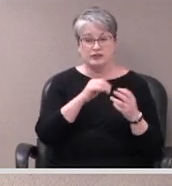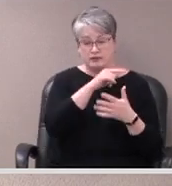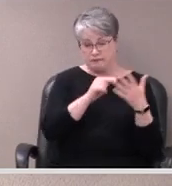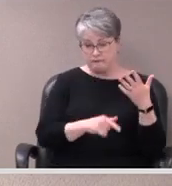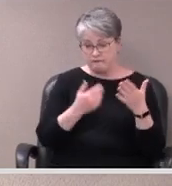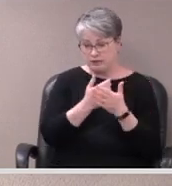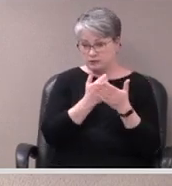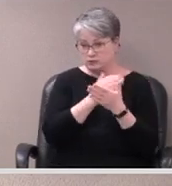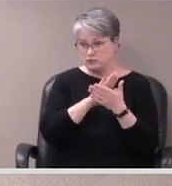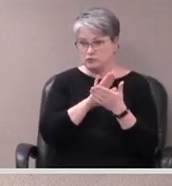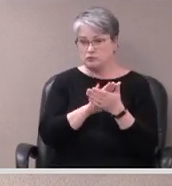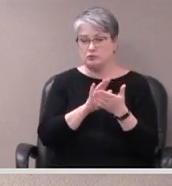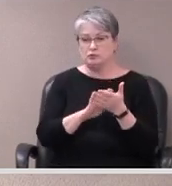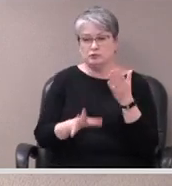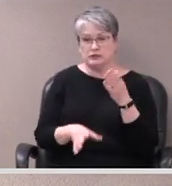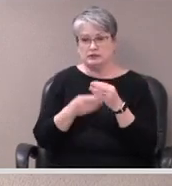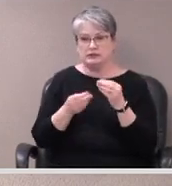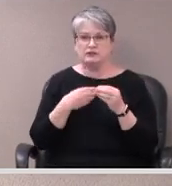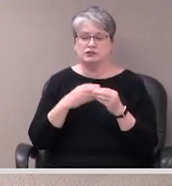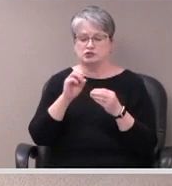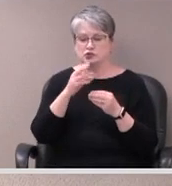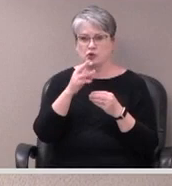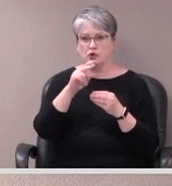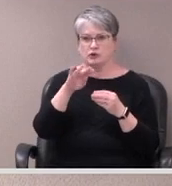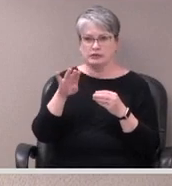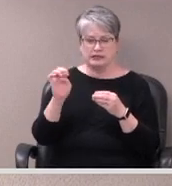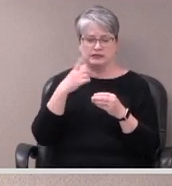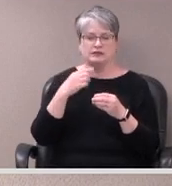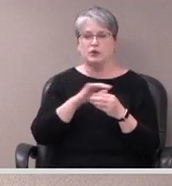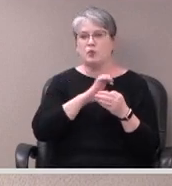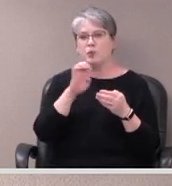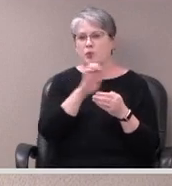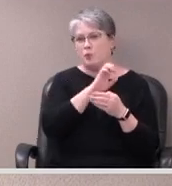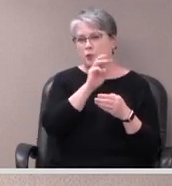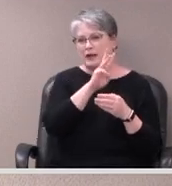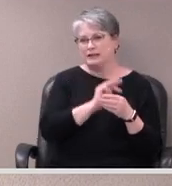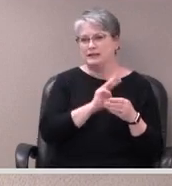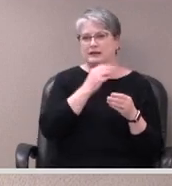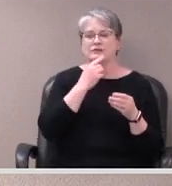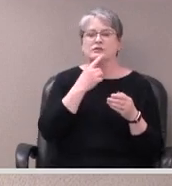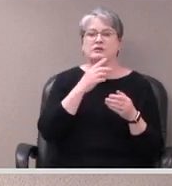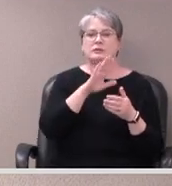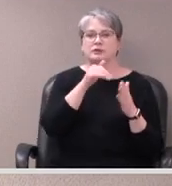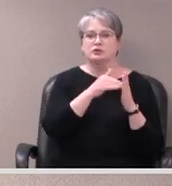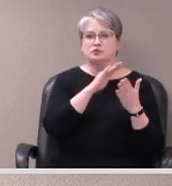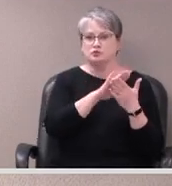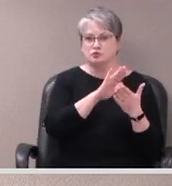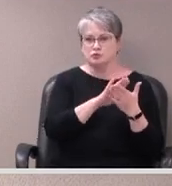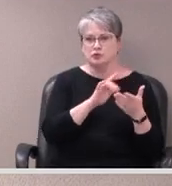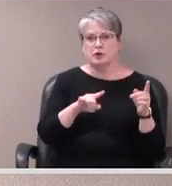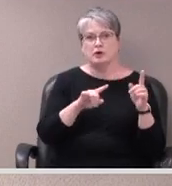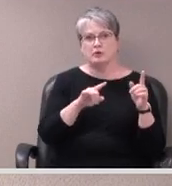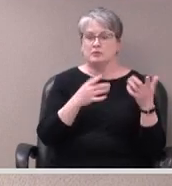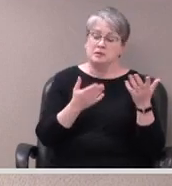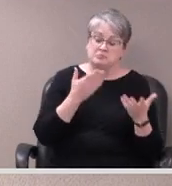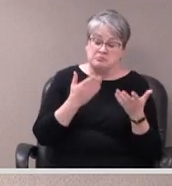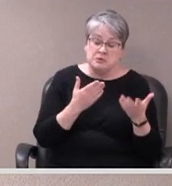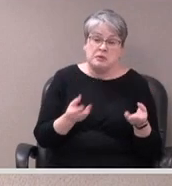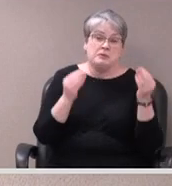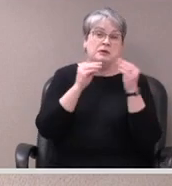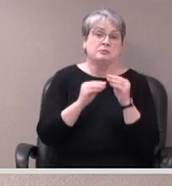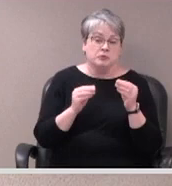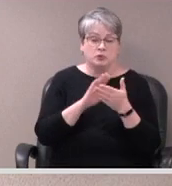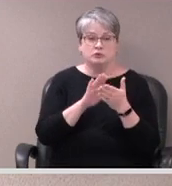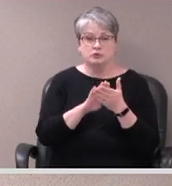we're building already, in addition to Shawnee, the West End Middle School, but perhaps more schools throughout the